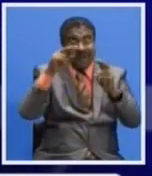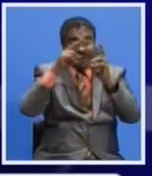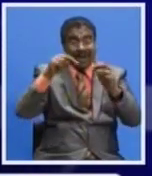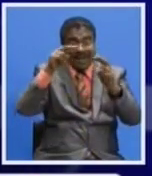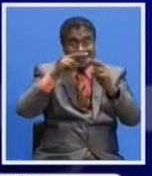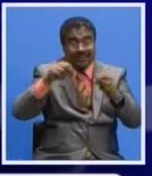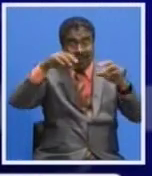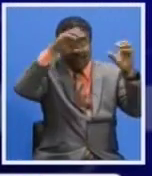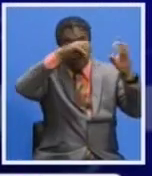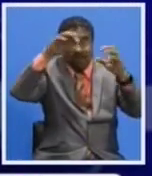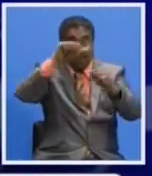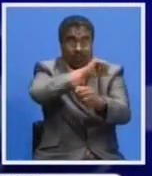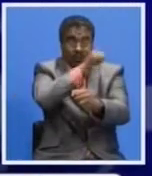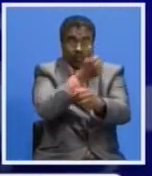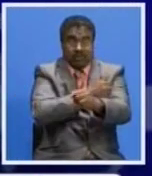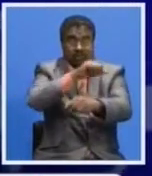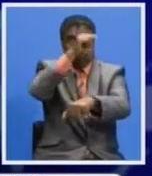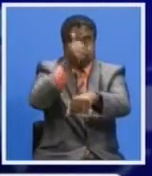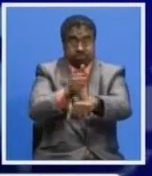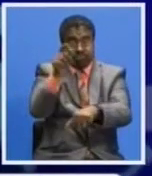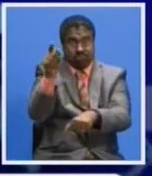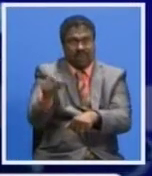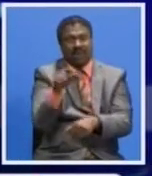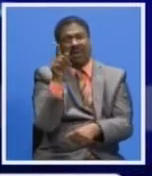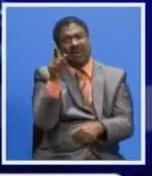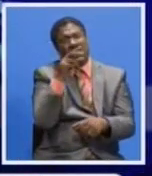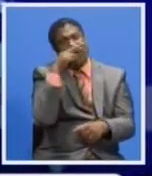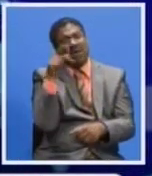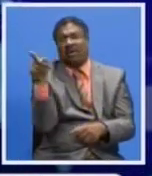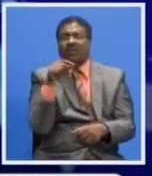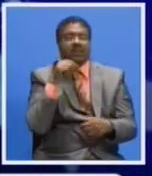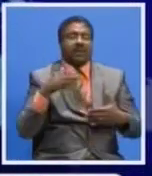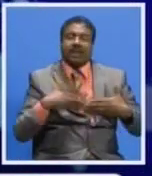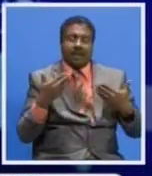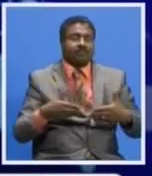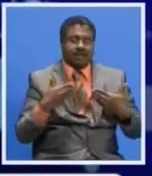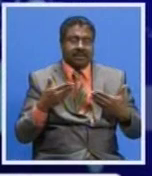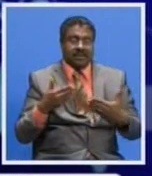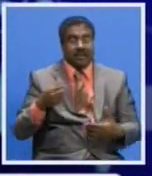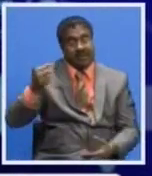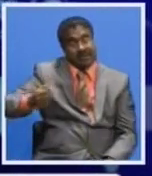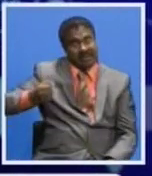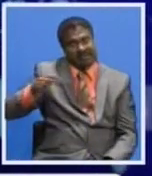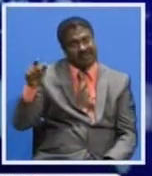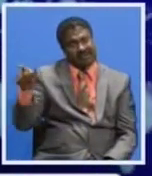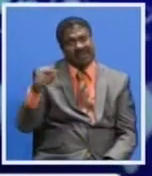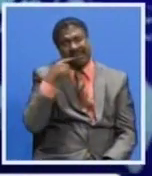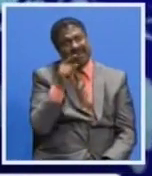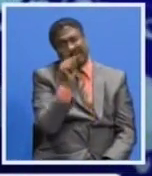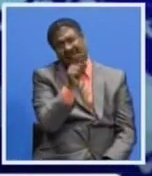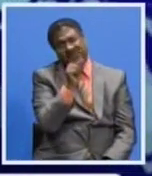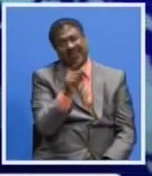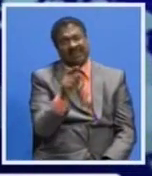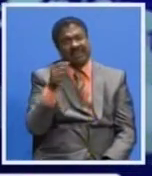REA. Chiefs Macha and Chikanta have both described the acts of vandalism as criminal. Zanis has